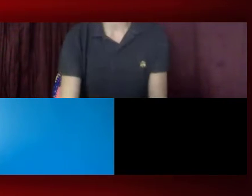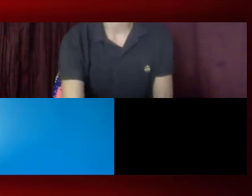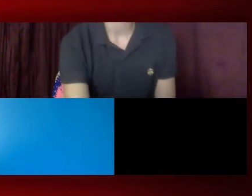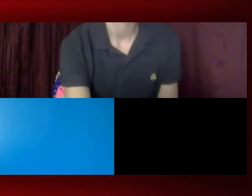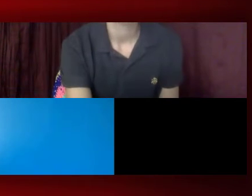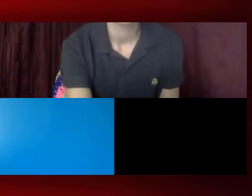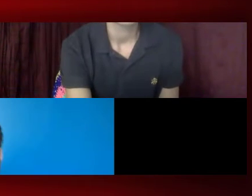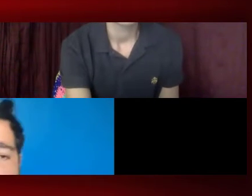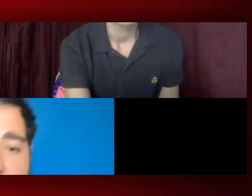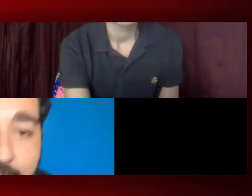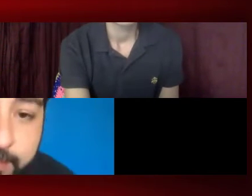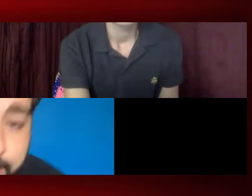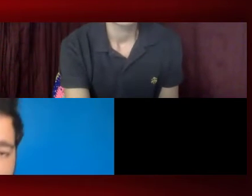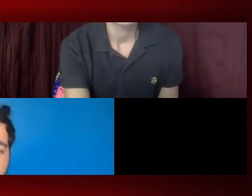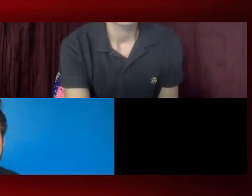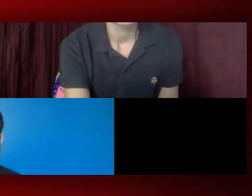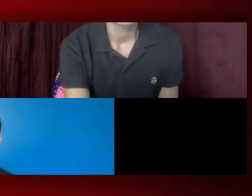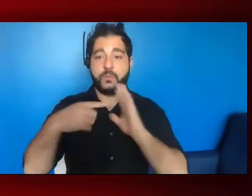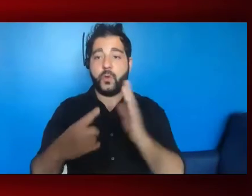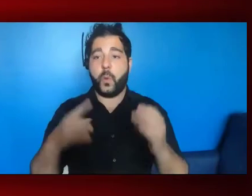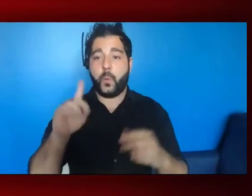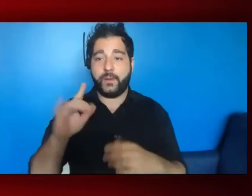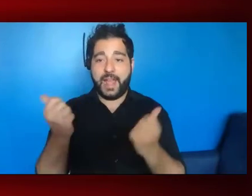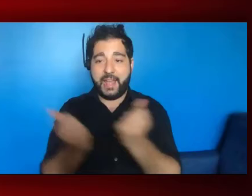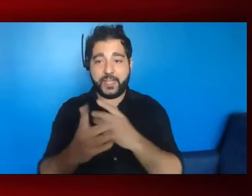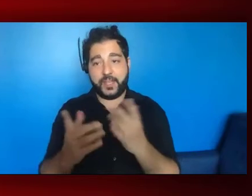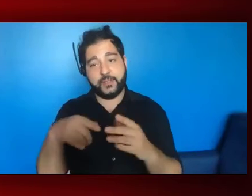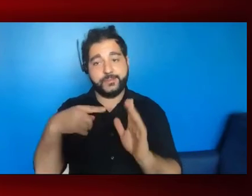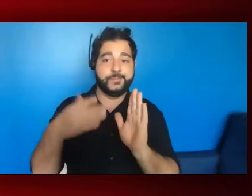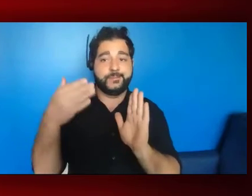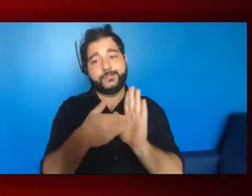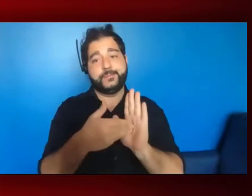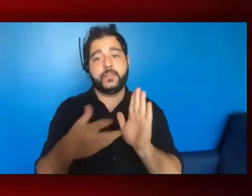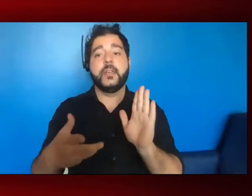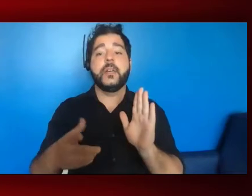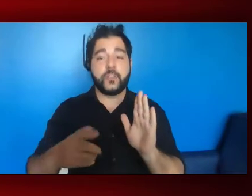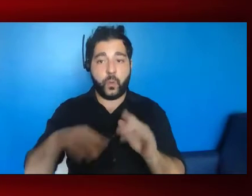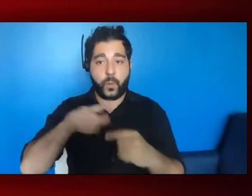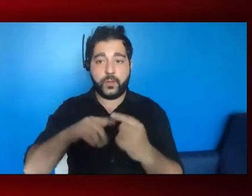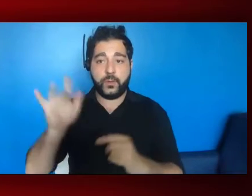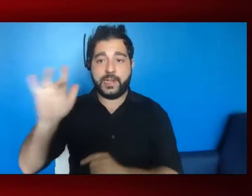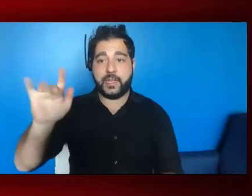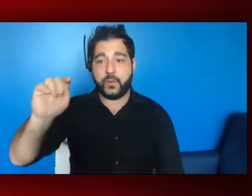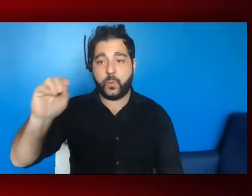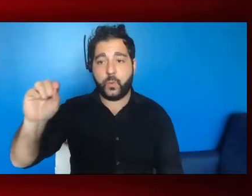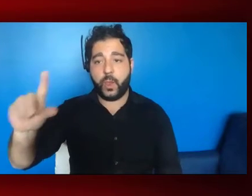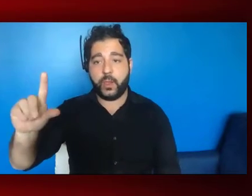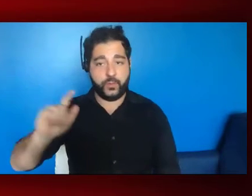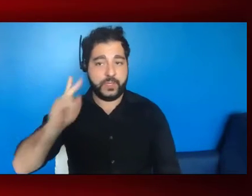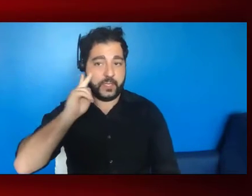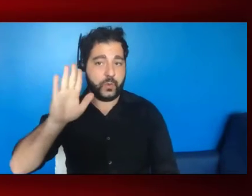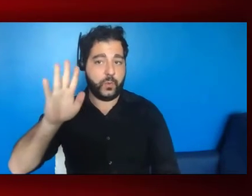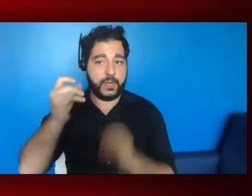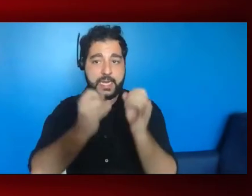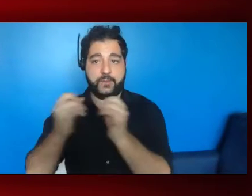Now I'm showing you where everything comes together. When you press schedule on the mobile tool, you will see your individual schedule. So